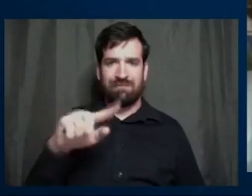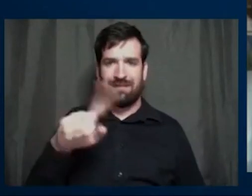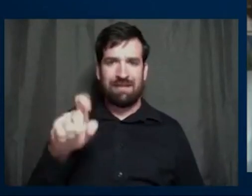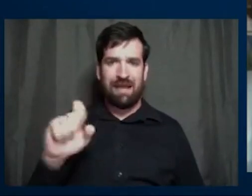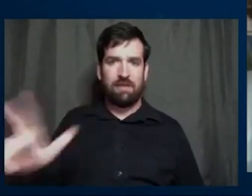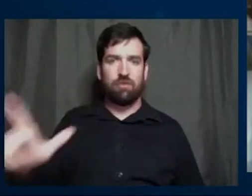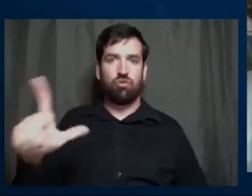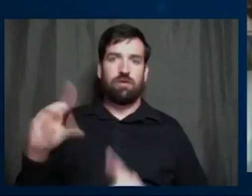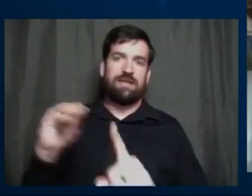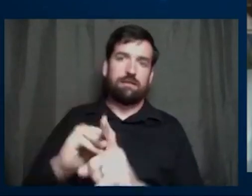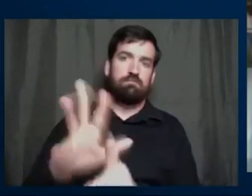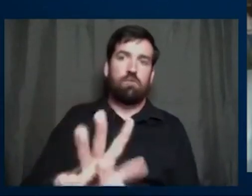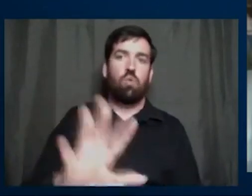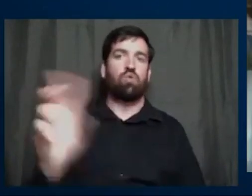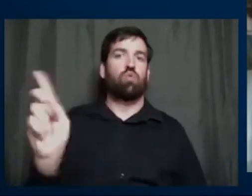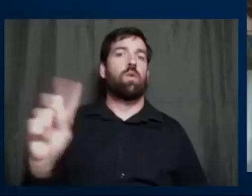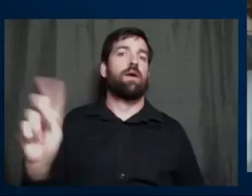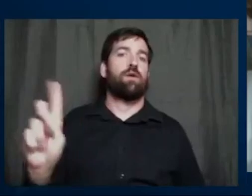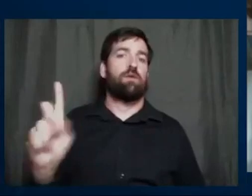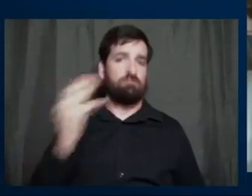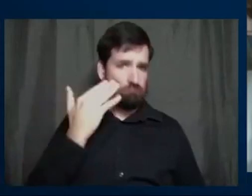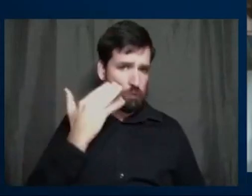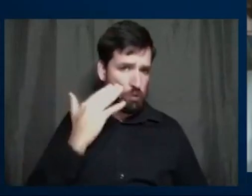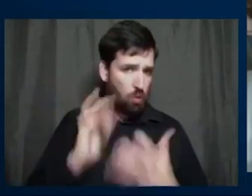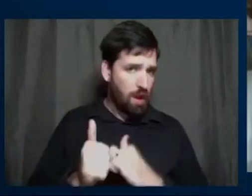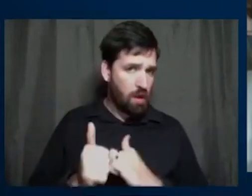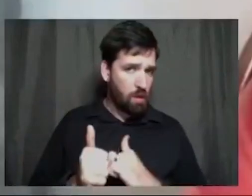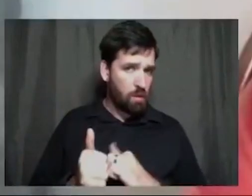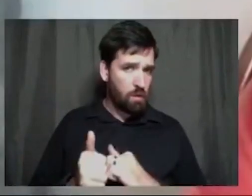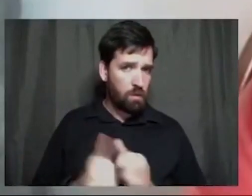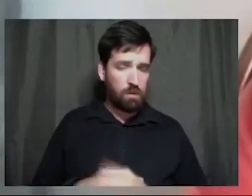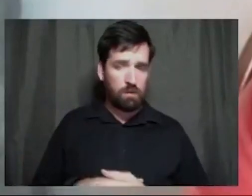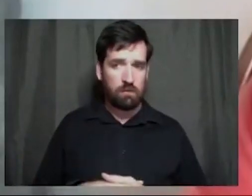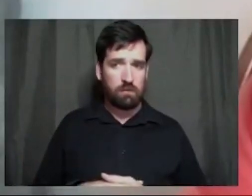it. Do you know how she was exposed or where she was exposed?